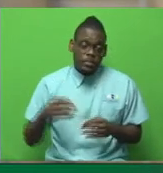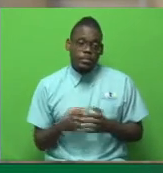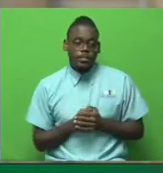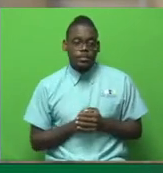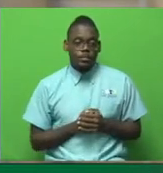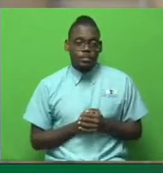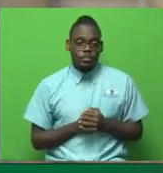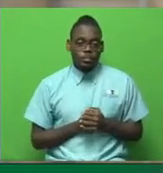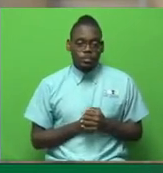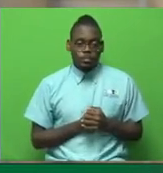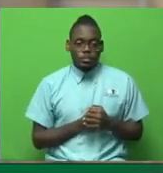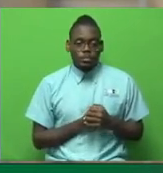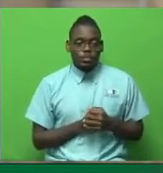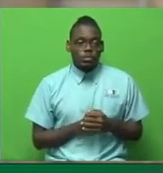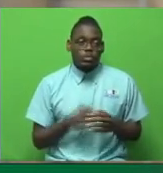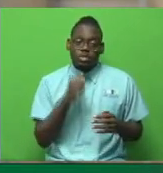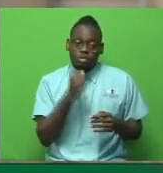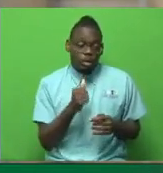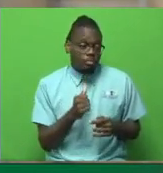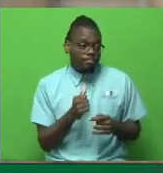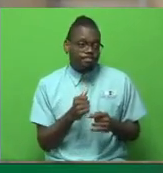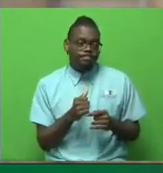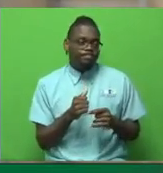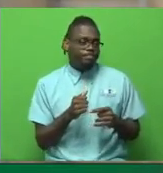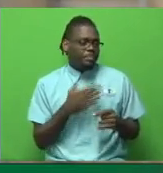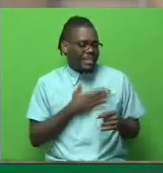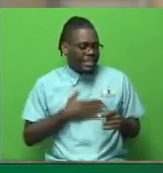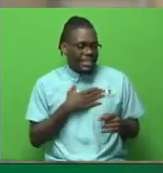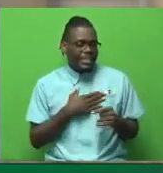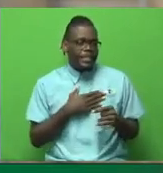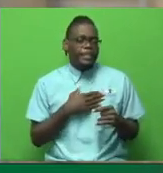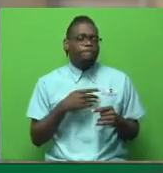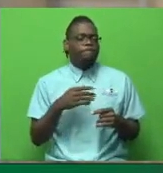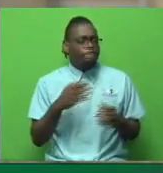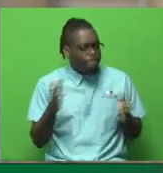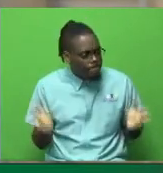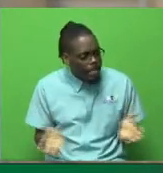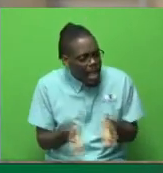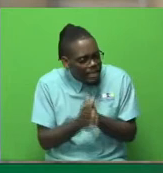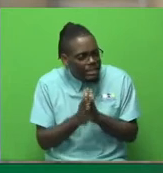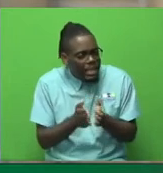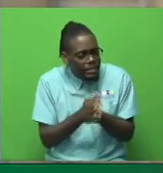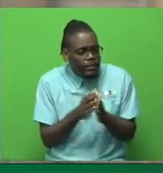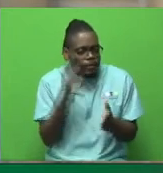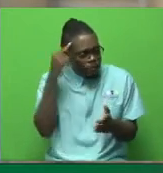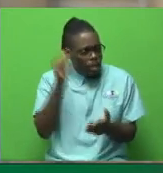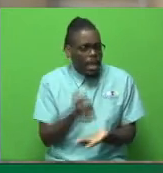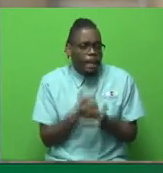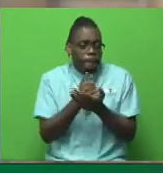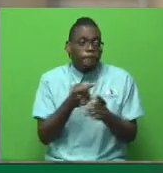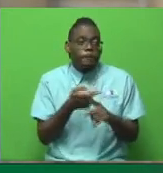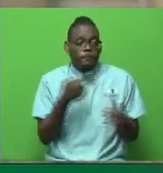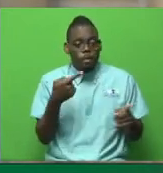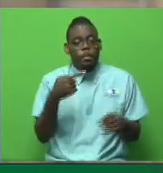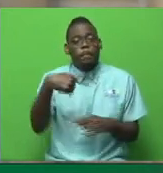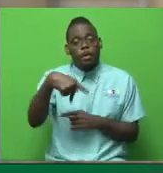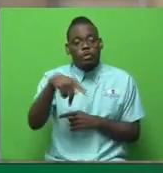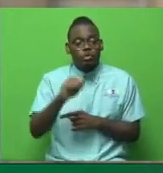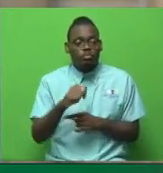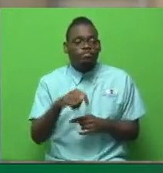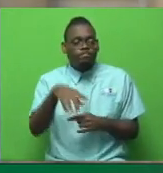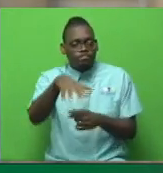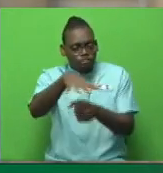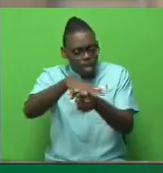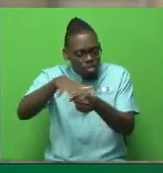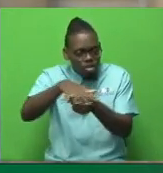assistance from his good friends at the princess Town Regional Corporation next we move on to my good